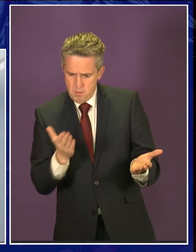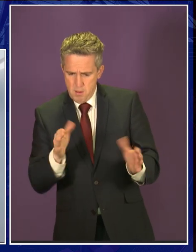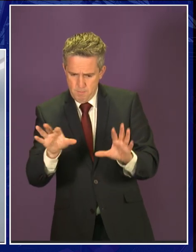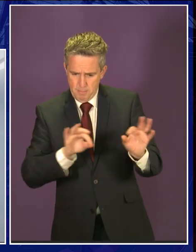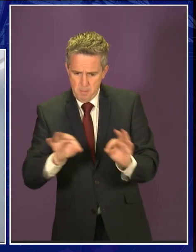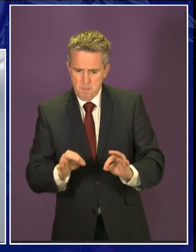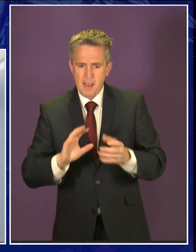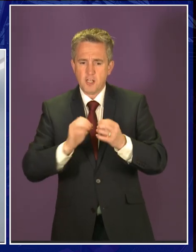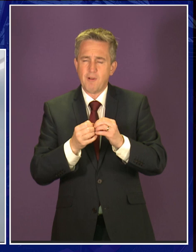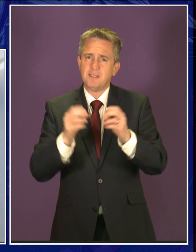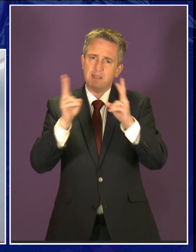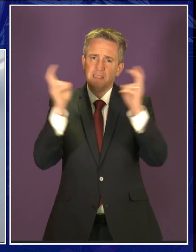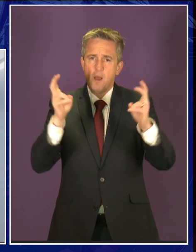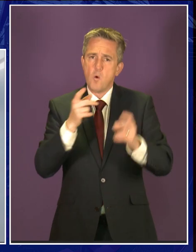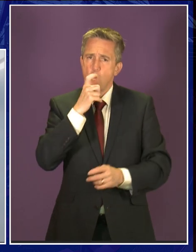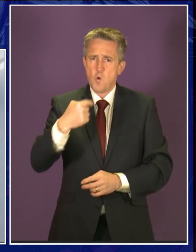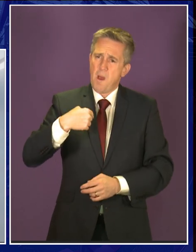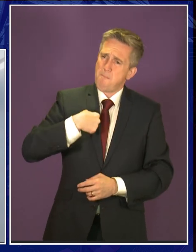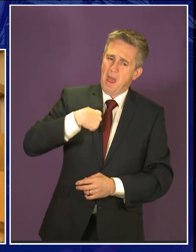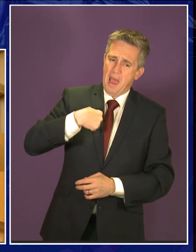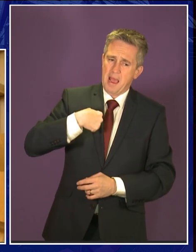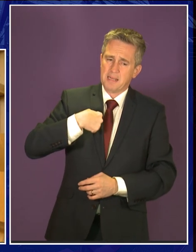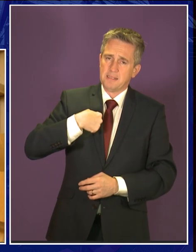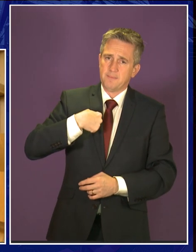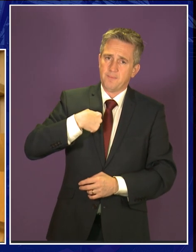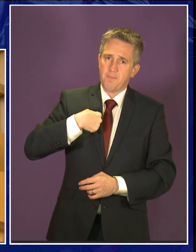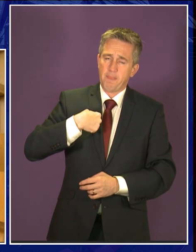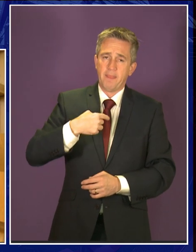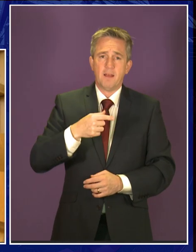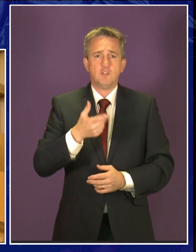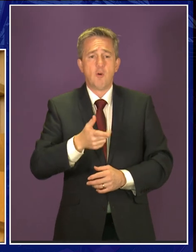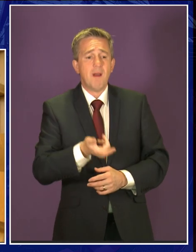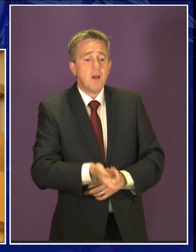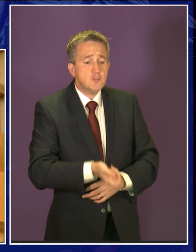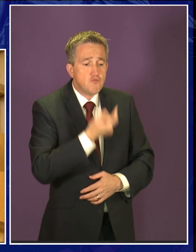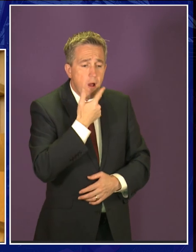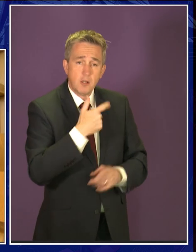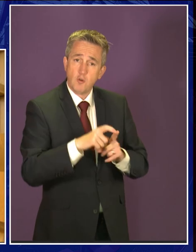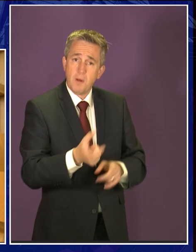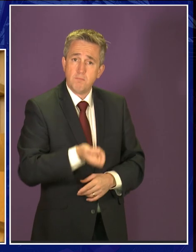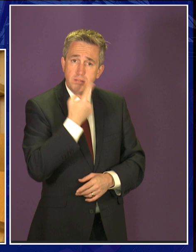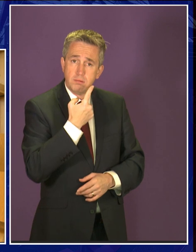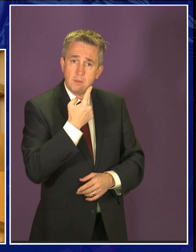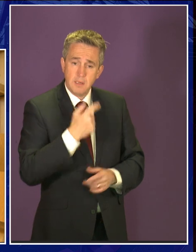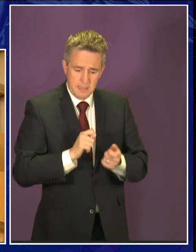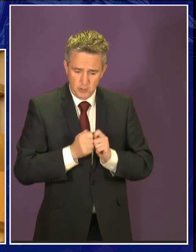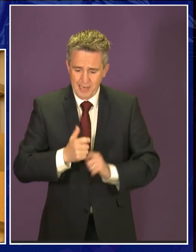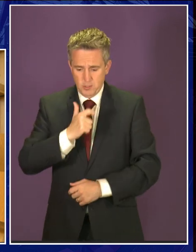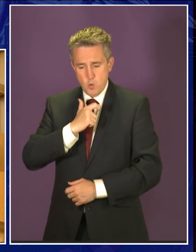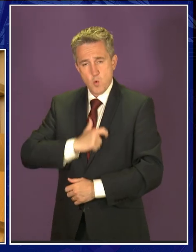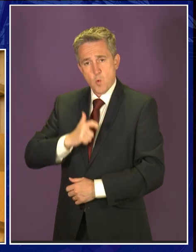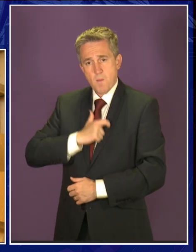I?" And just bear with me, if a chemical substance that you take as a drug changes you as a human being